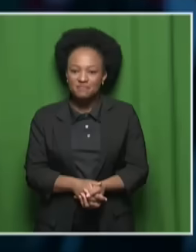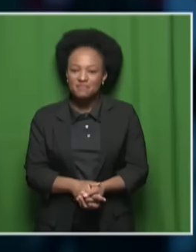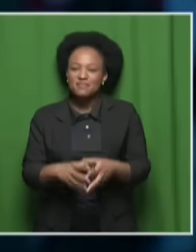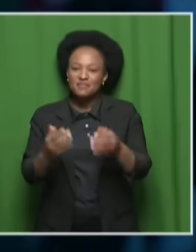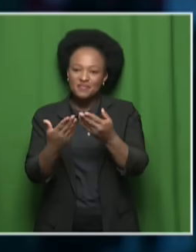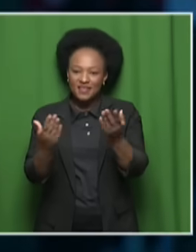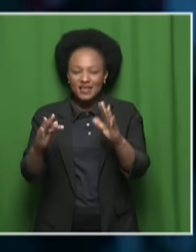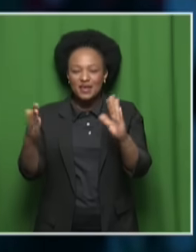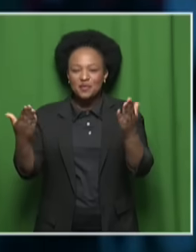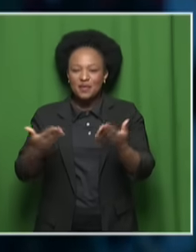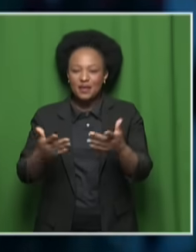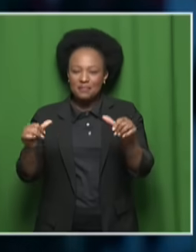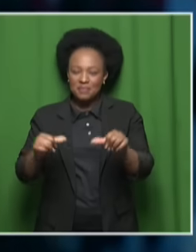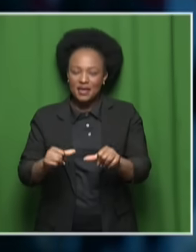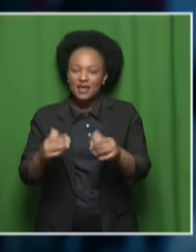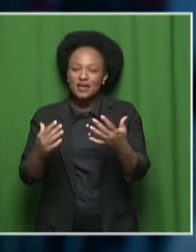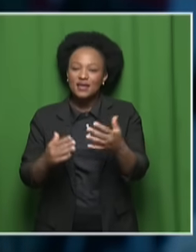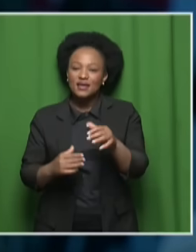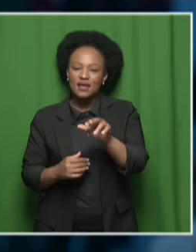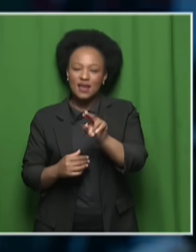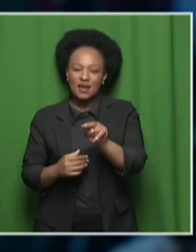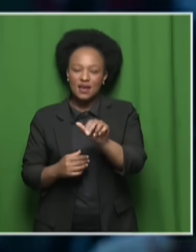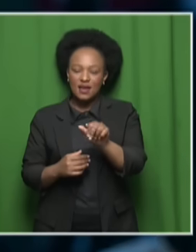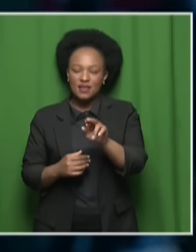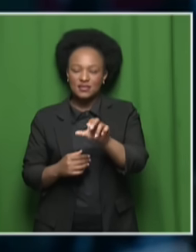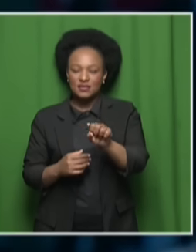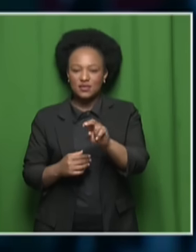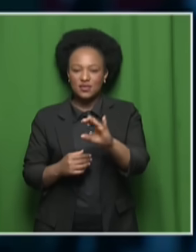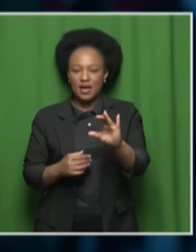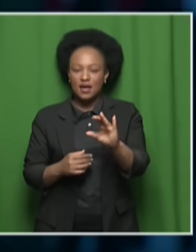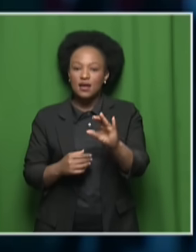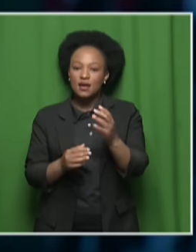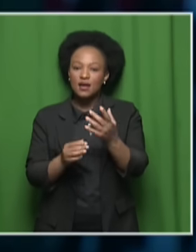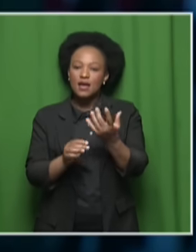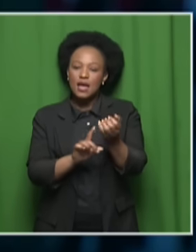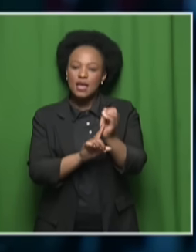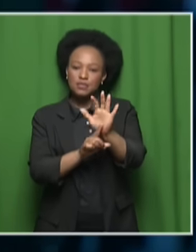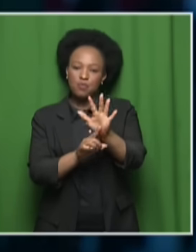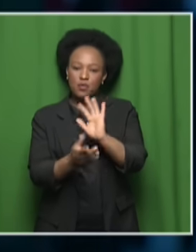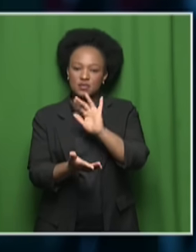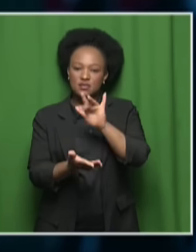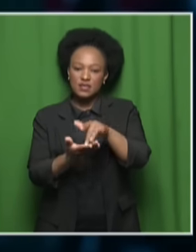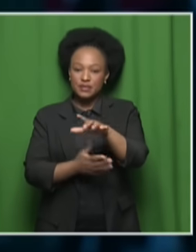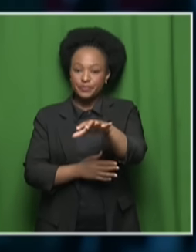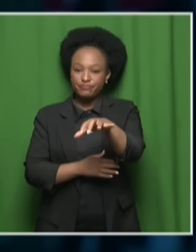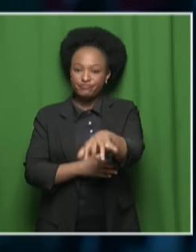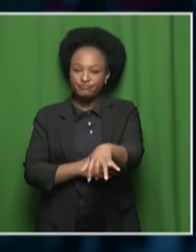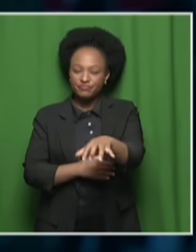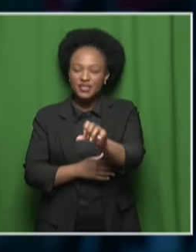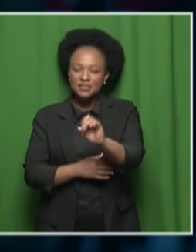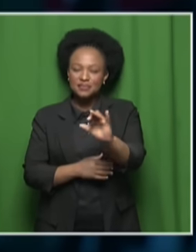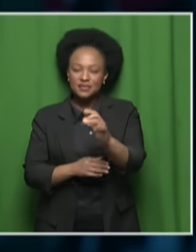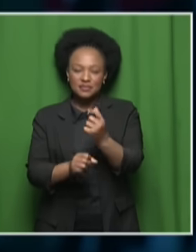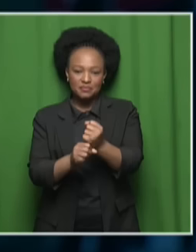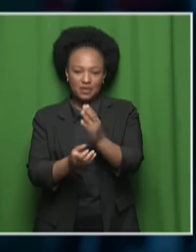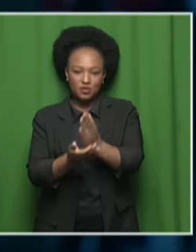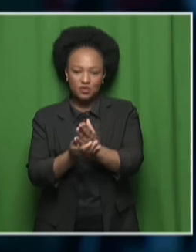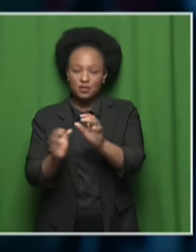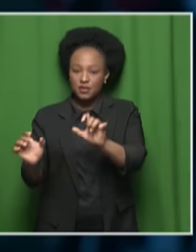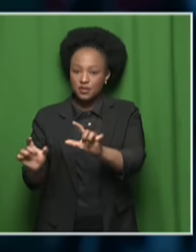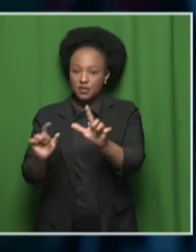And welcome back to Nasrec Expo Centre, and of course the SABC team out in full force, making sure that we cover every inch of